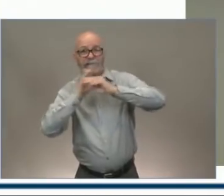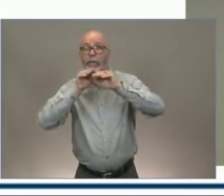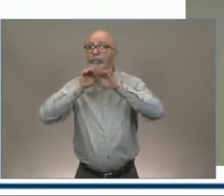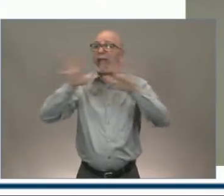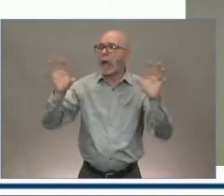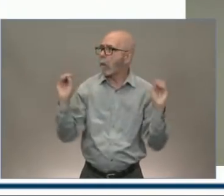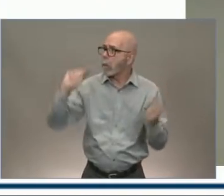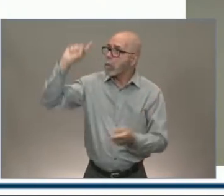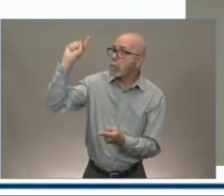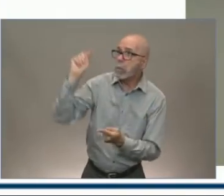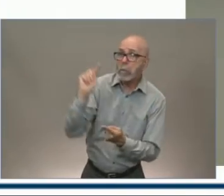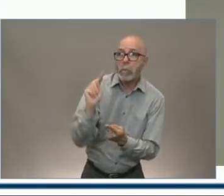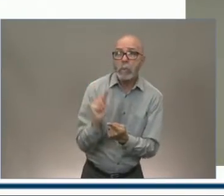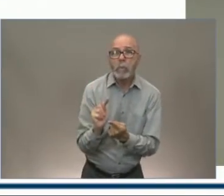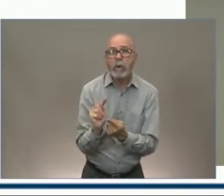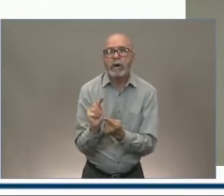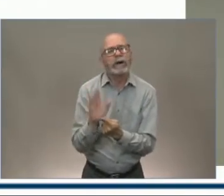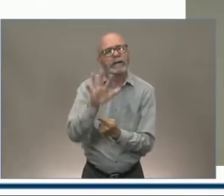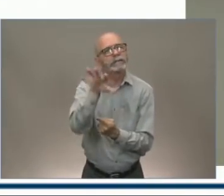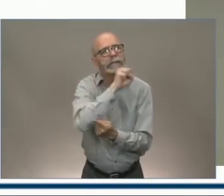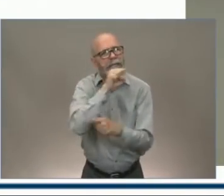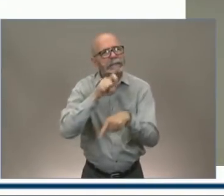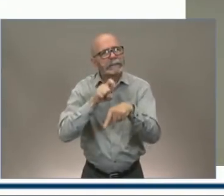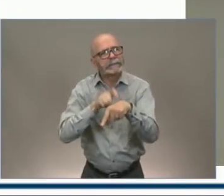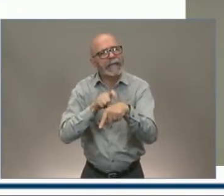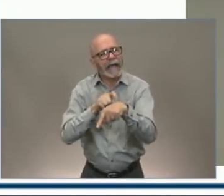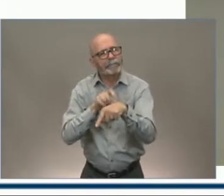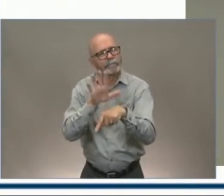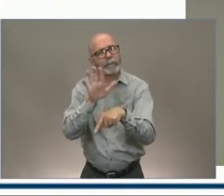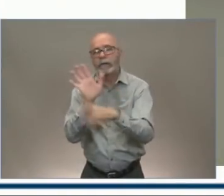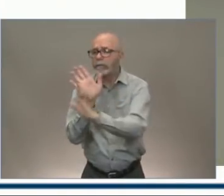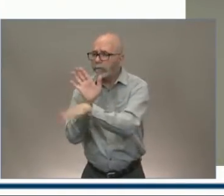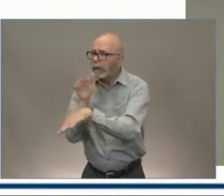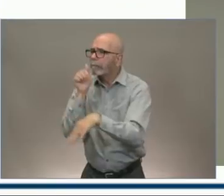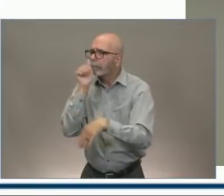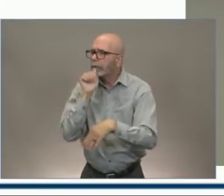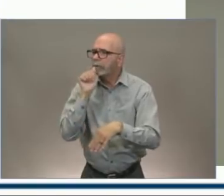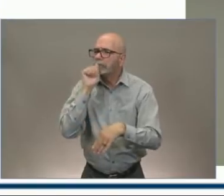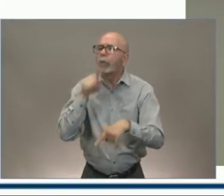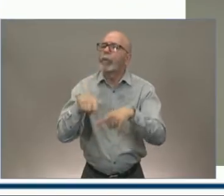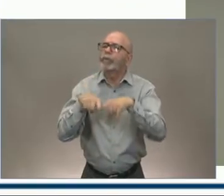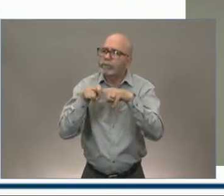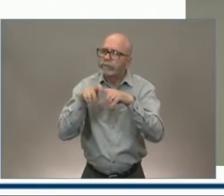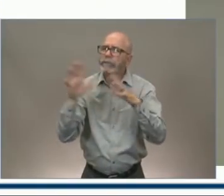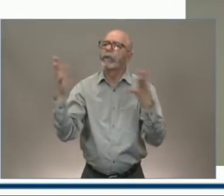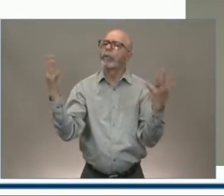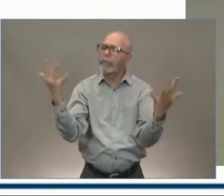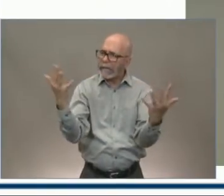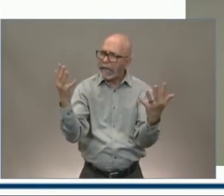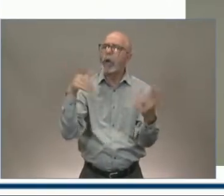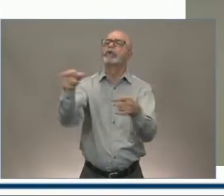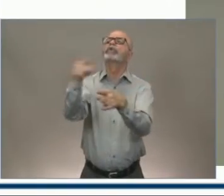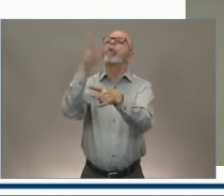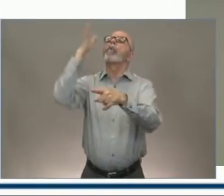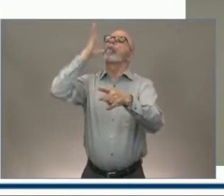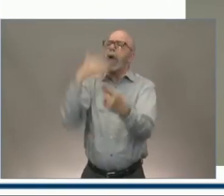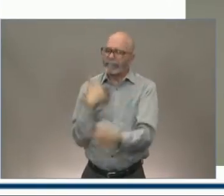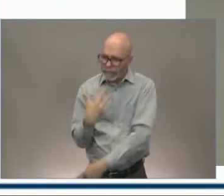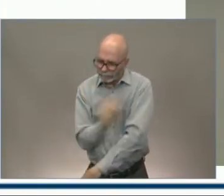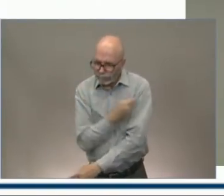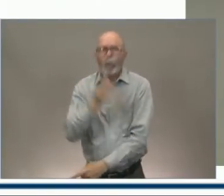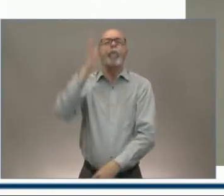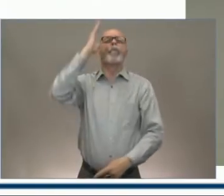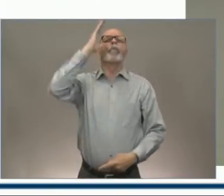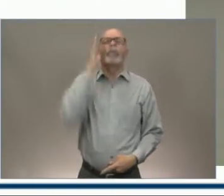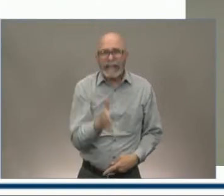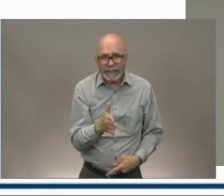time to roll out the vaccine, and we ask people to be patient. Everybody will get their chance to get a vaccine, and we anticipate doing that much